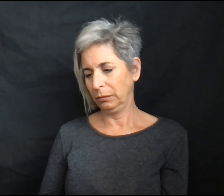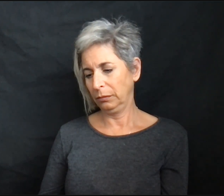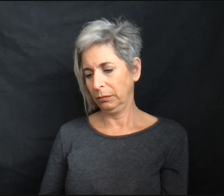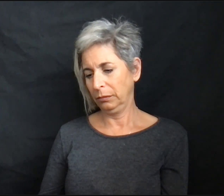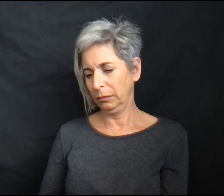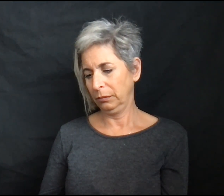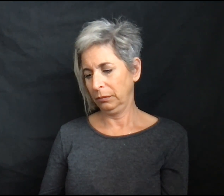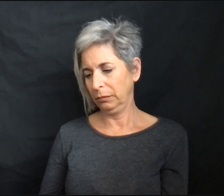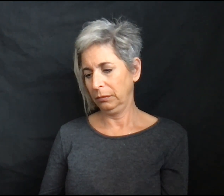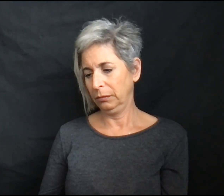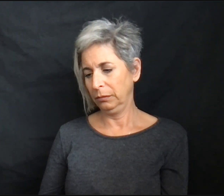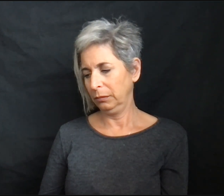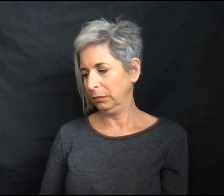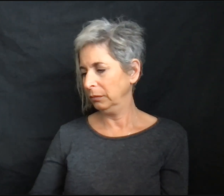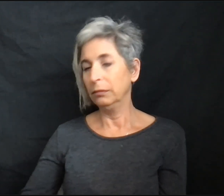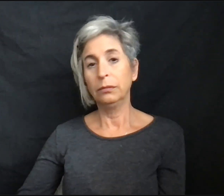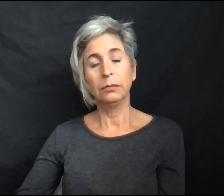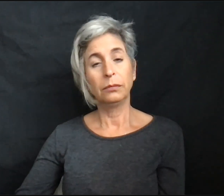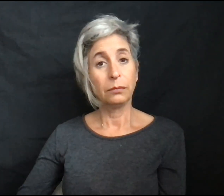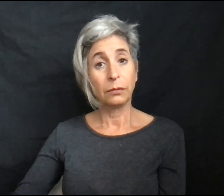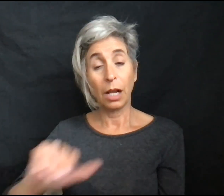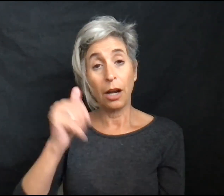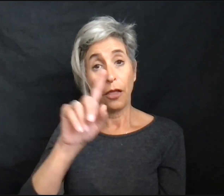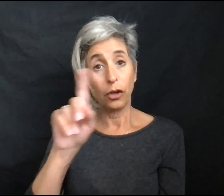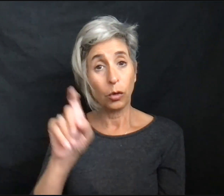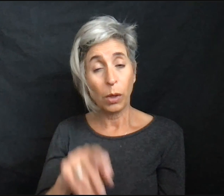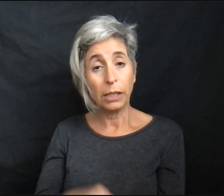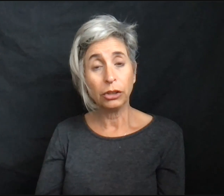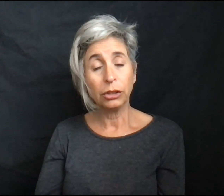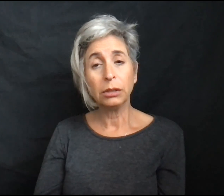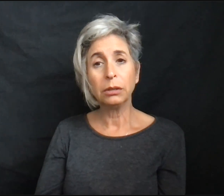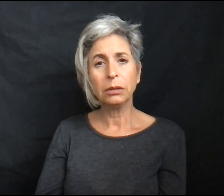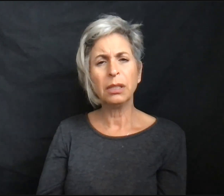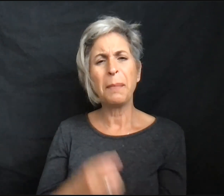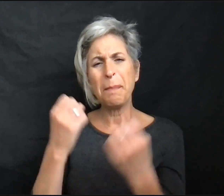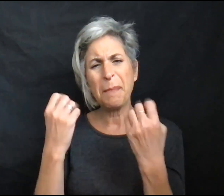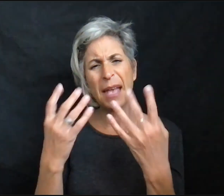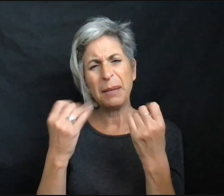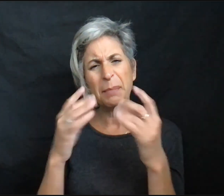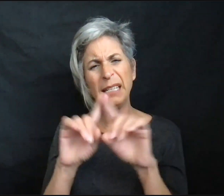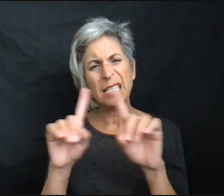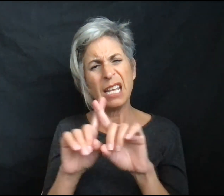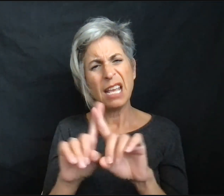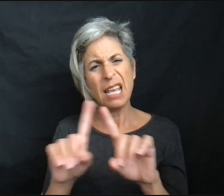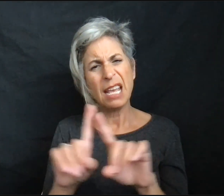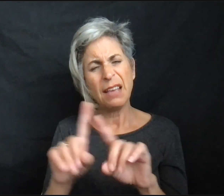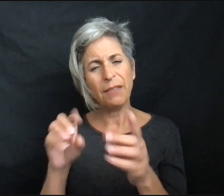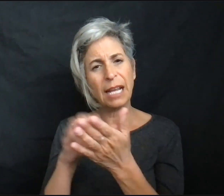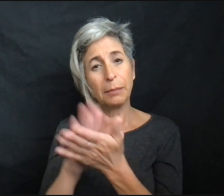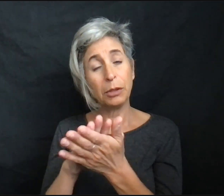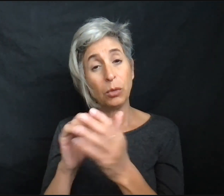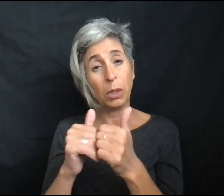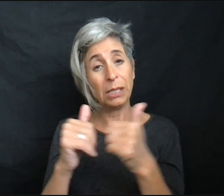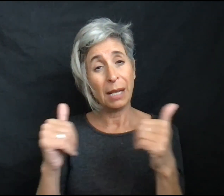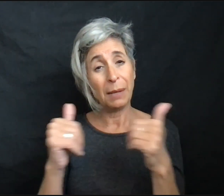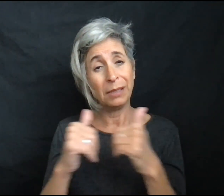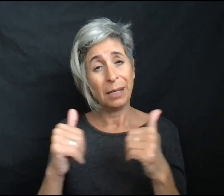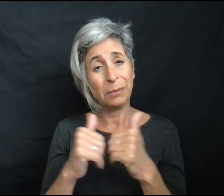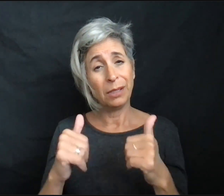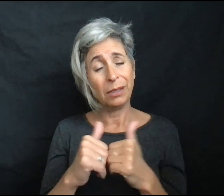Then we have a follow-up question. Again, it's kind of related to multiple documents. When uploading drawings, do you want separated sheets or a whole